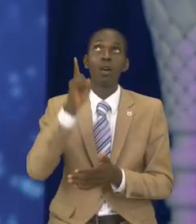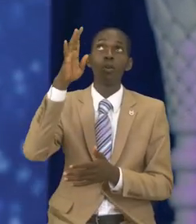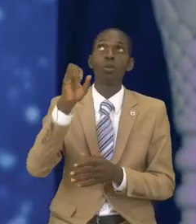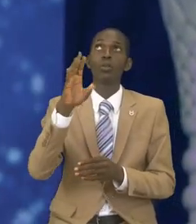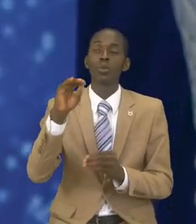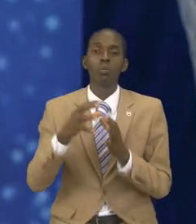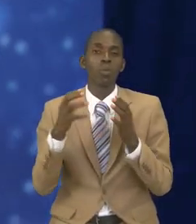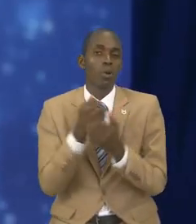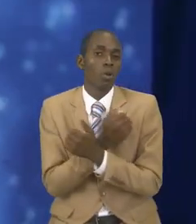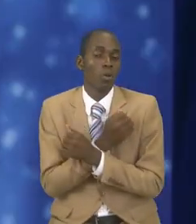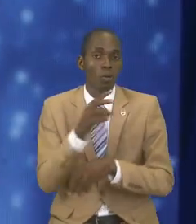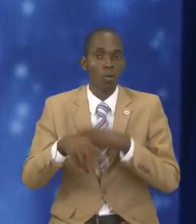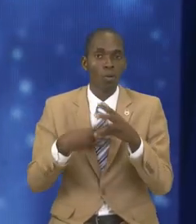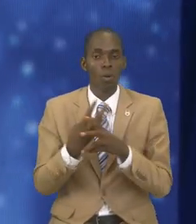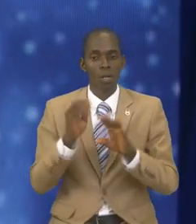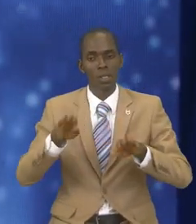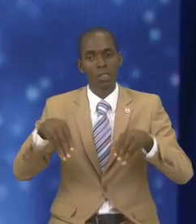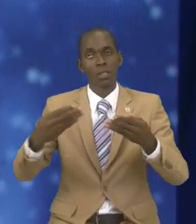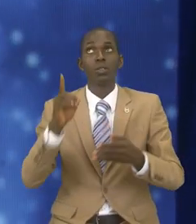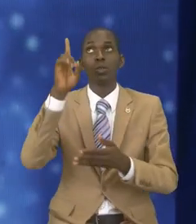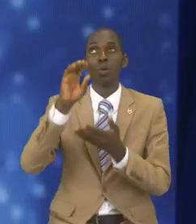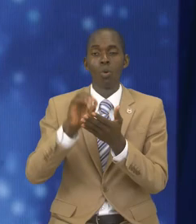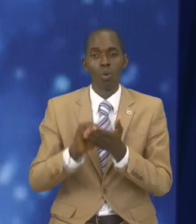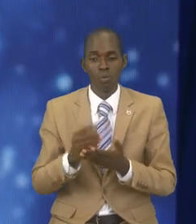he gave his only begotten Son, that